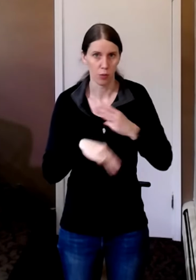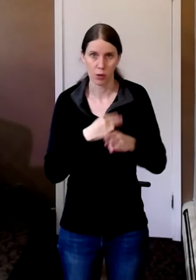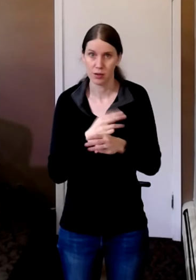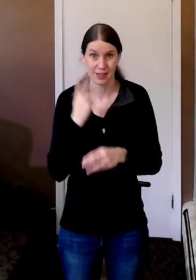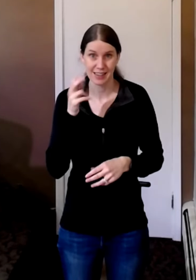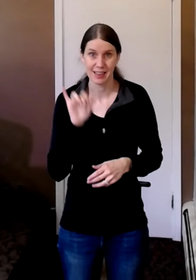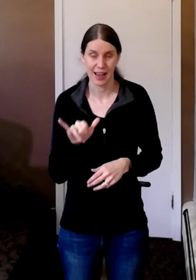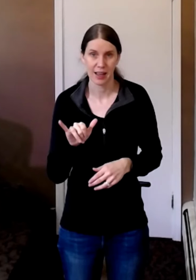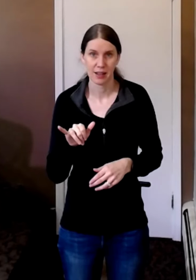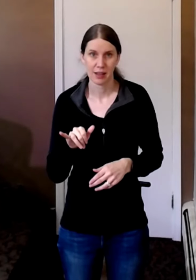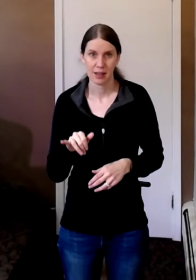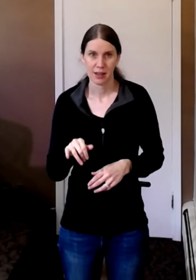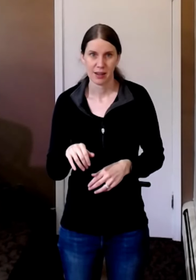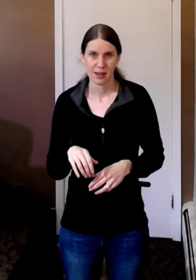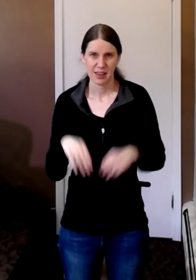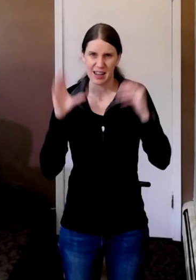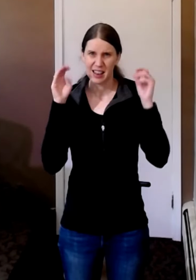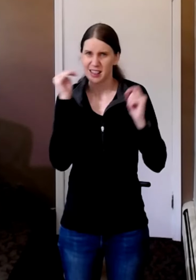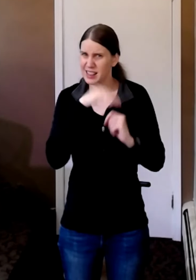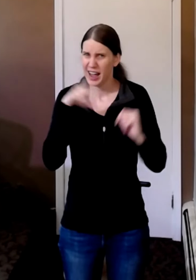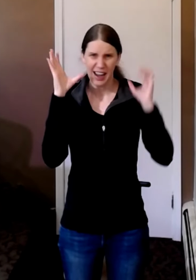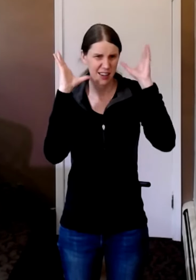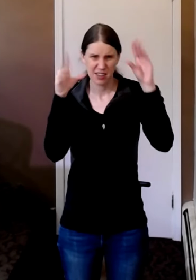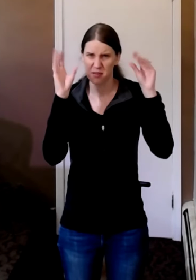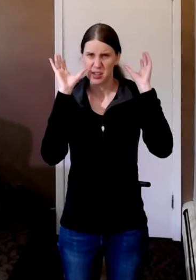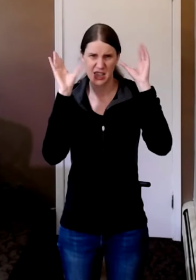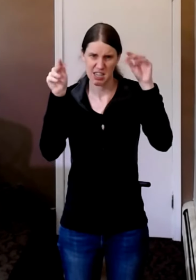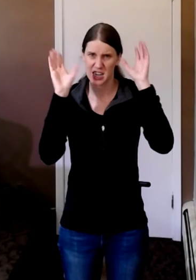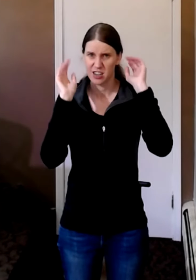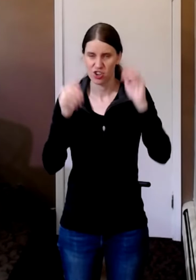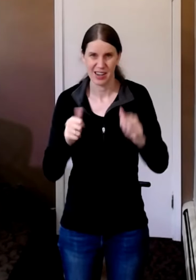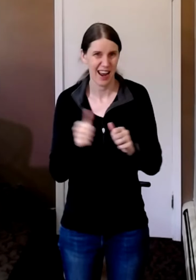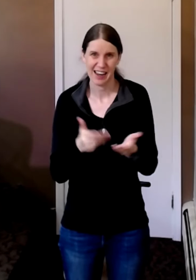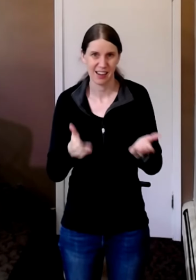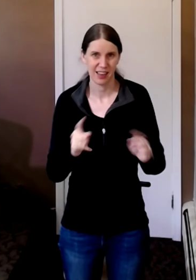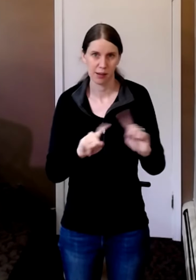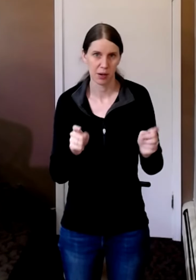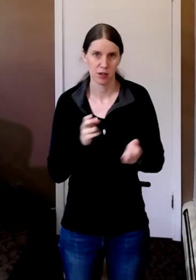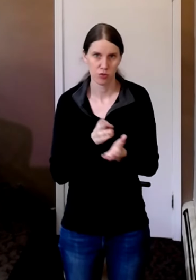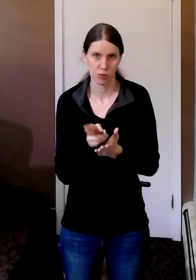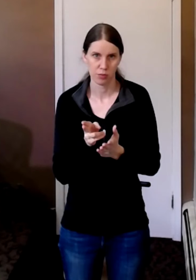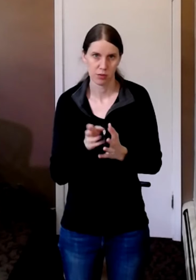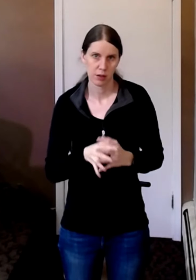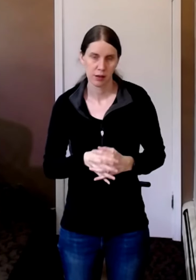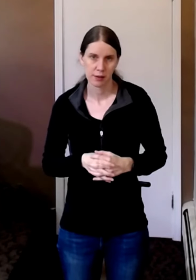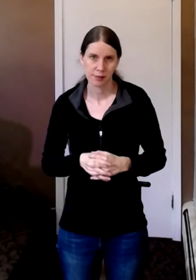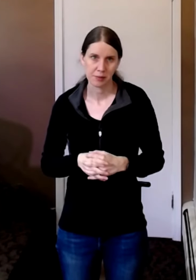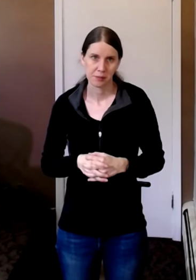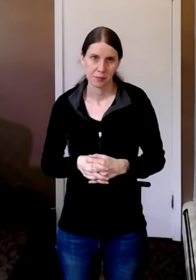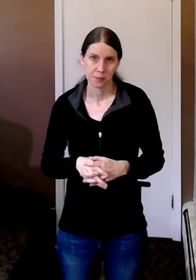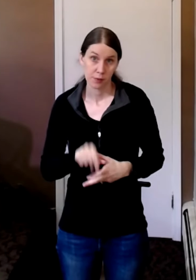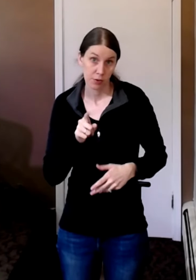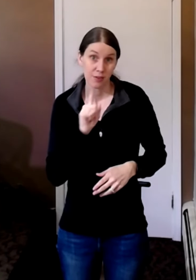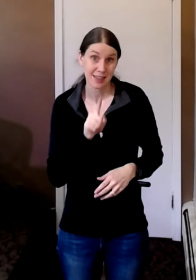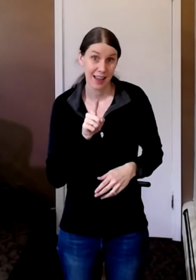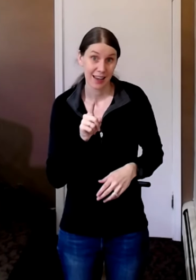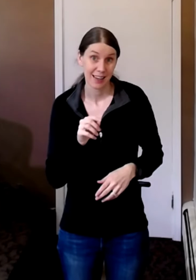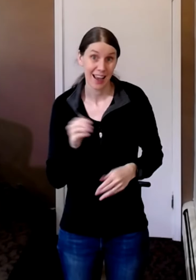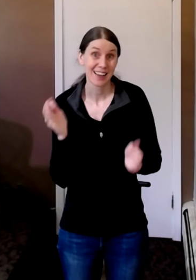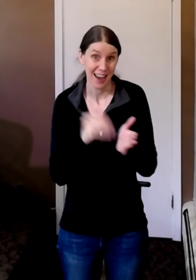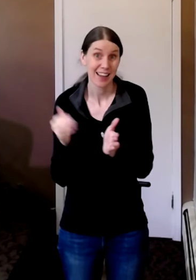world. We see these propaganda machines that are pumping out anything but truth, it seems. And so you say it